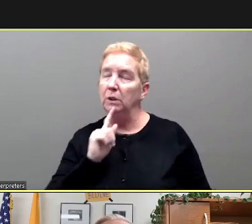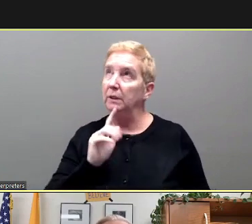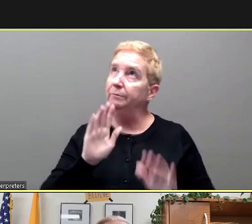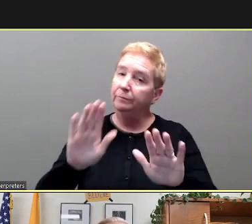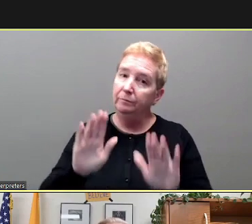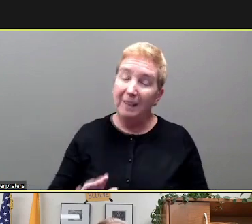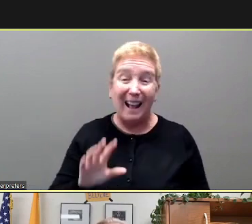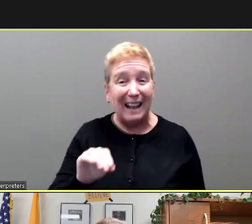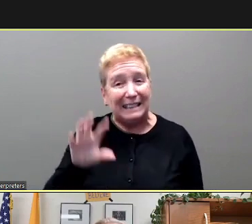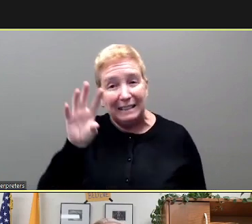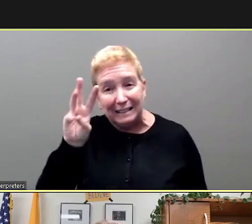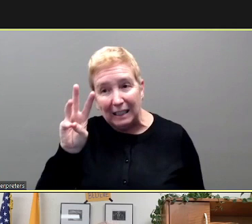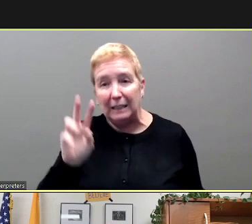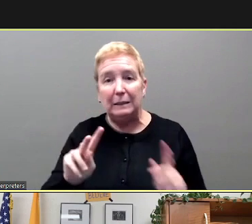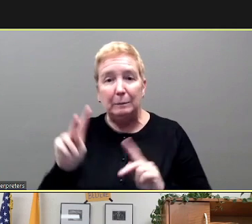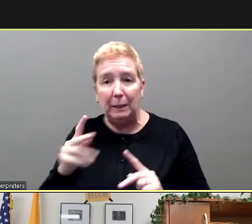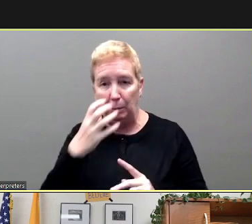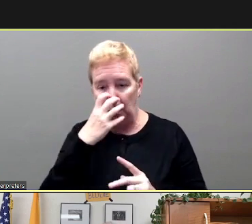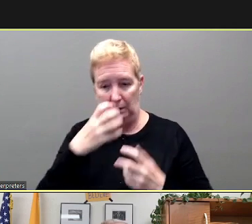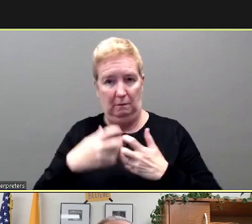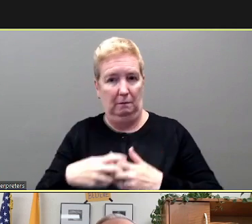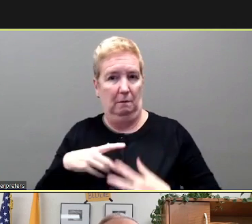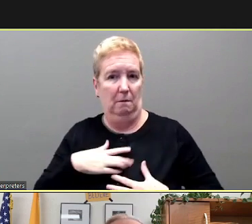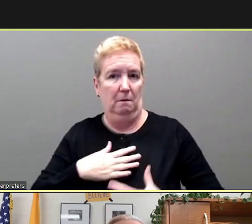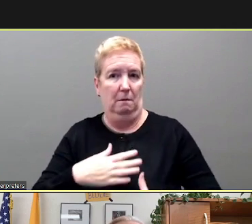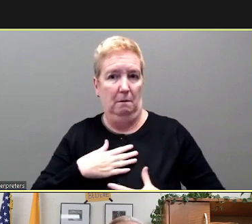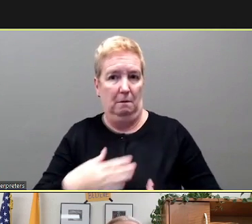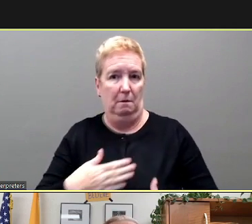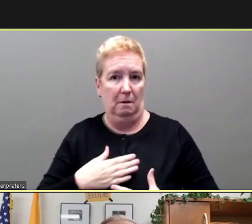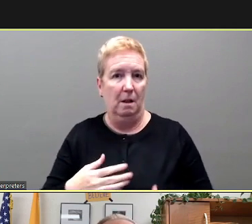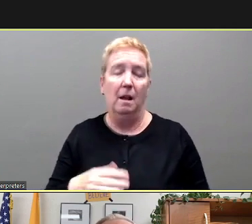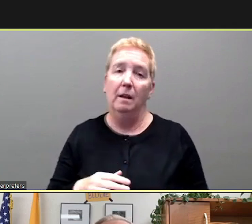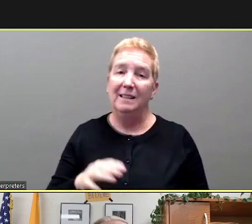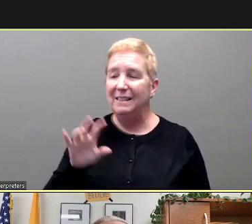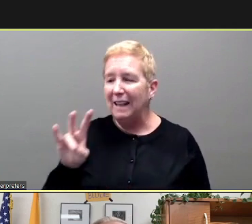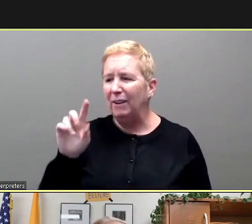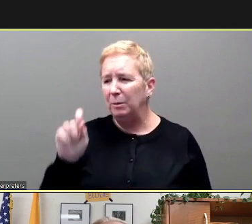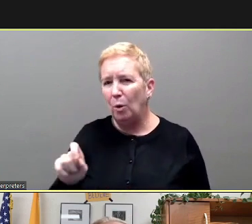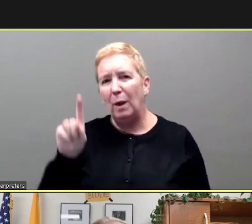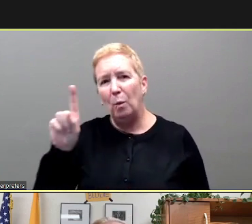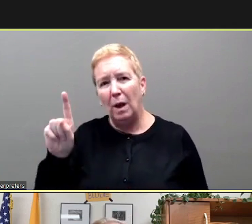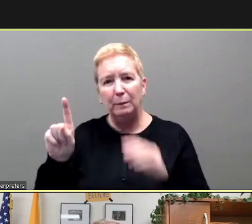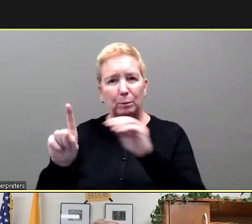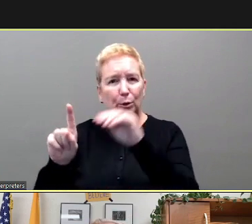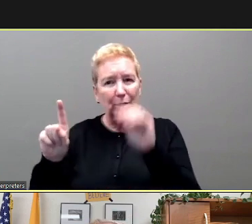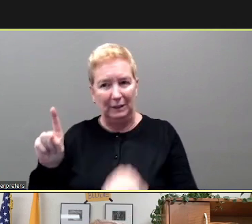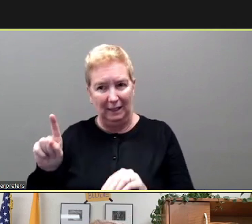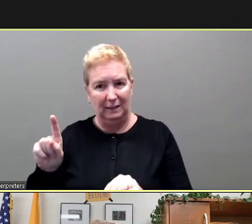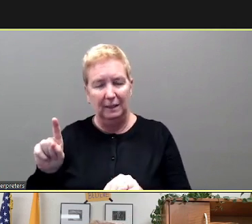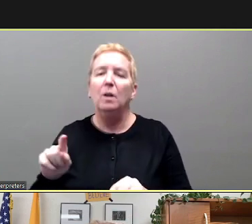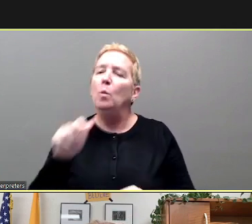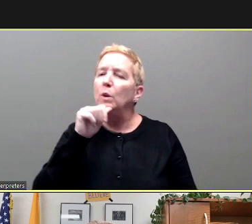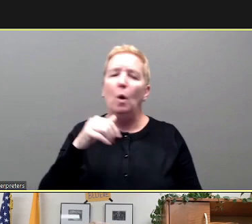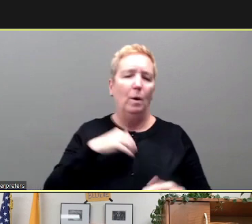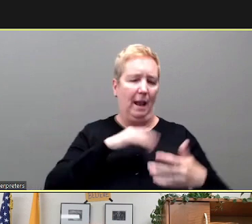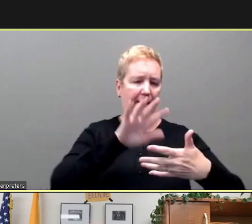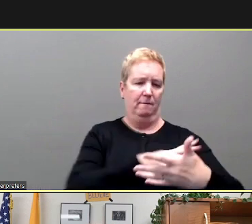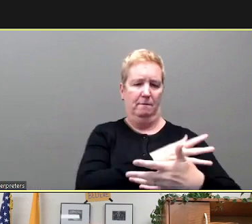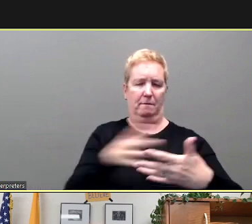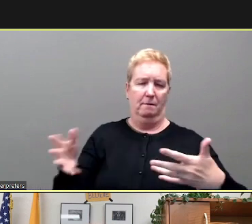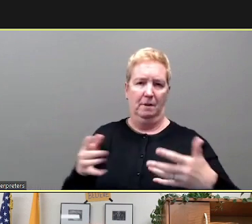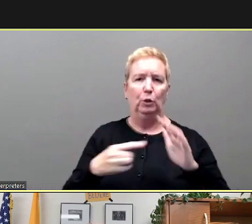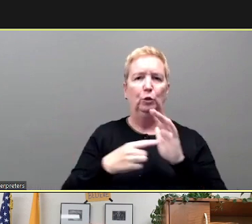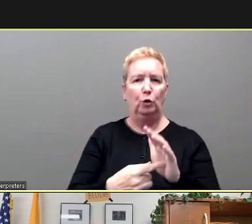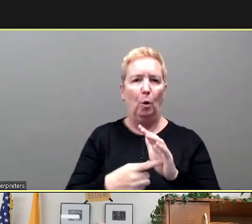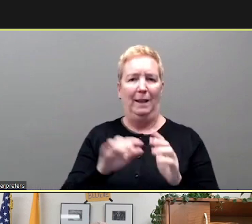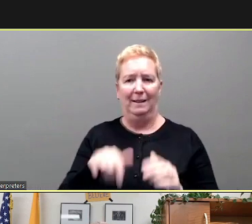on ventilators for a ventilator rate of 7.1%. And while we don't have a graph of the ratio, one thing that we know is